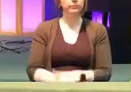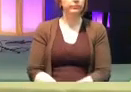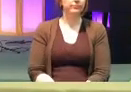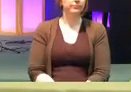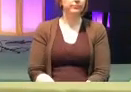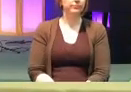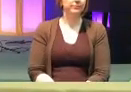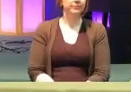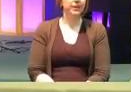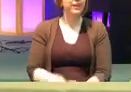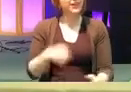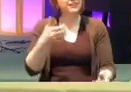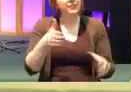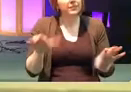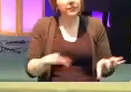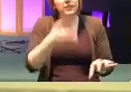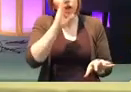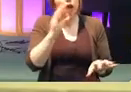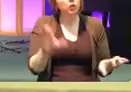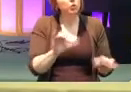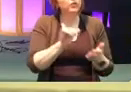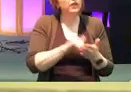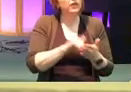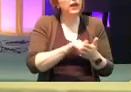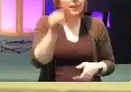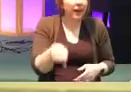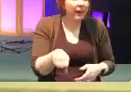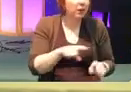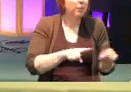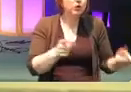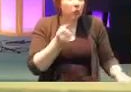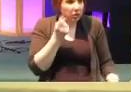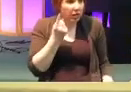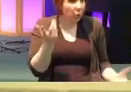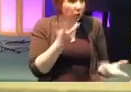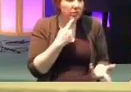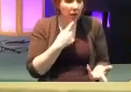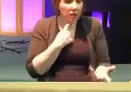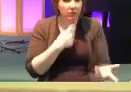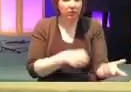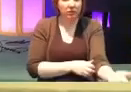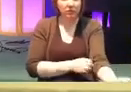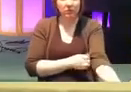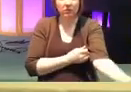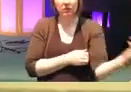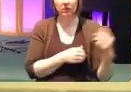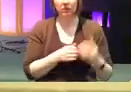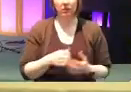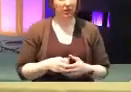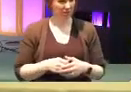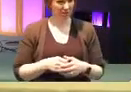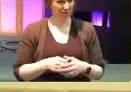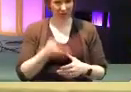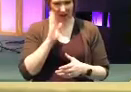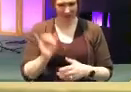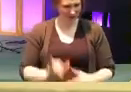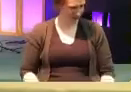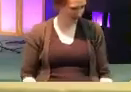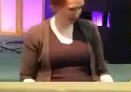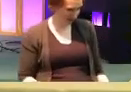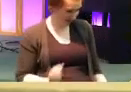Now, does God do that? Yes. Do you understand what I'm saying? Is God looking and saying, that's all you're going to pray for?